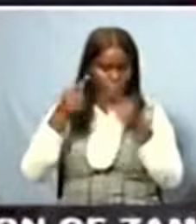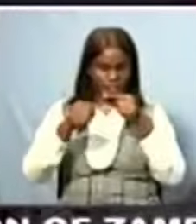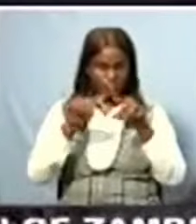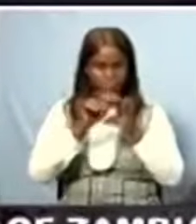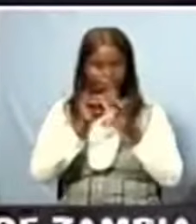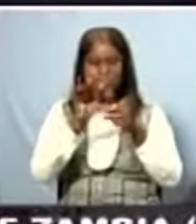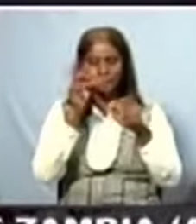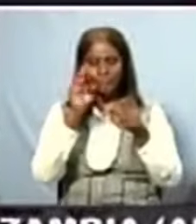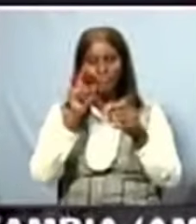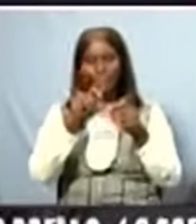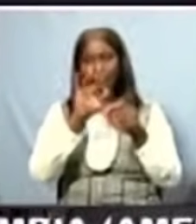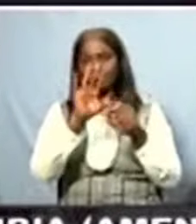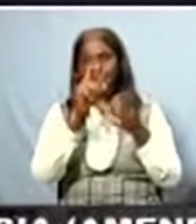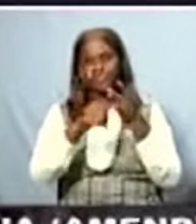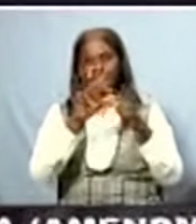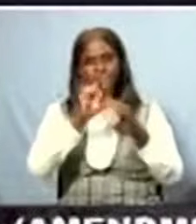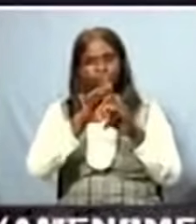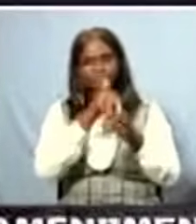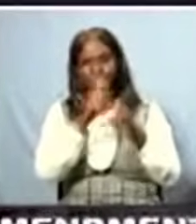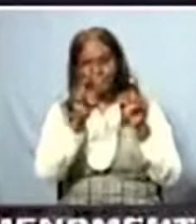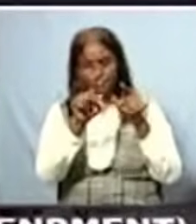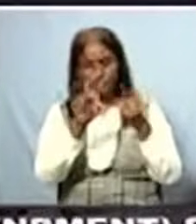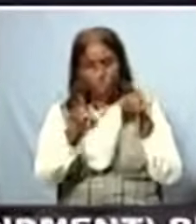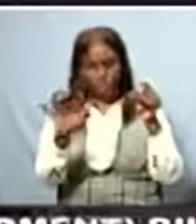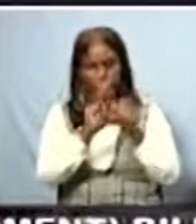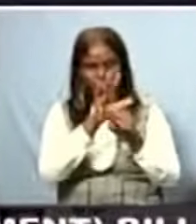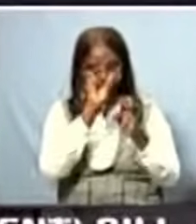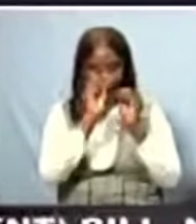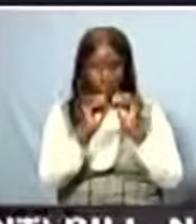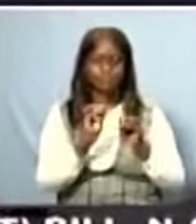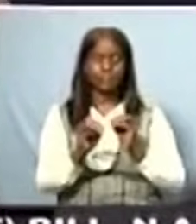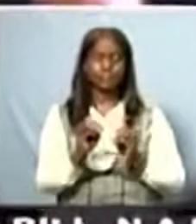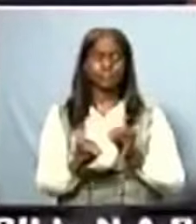seat shall be required to elect another person to fill the vacancy.